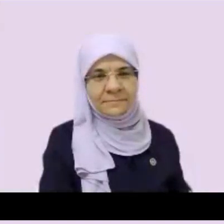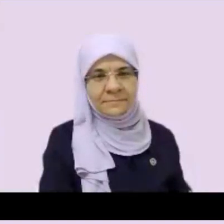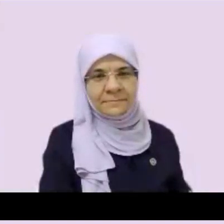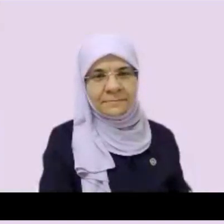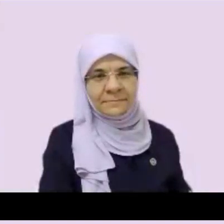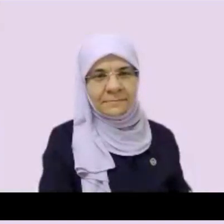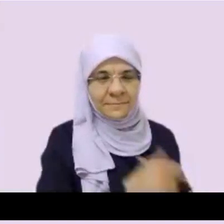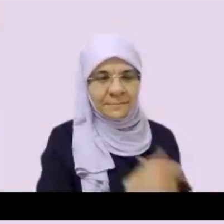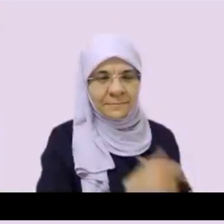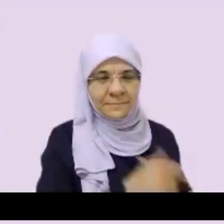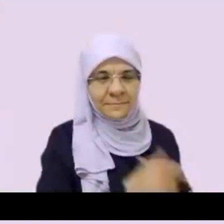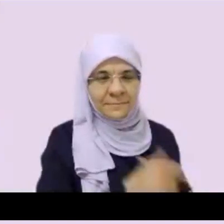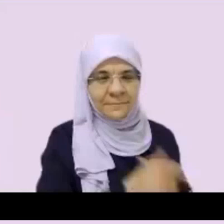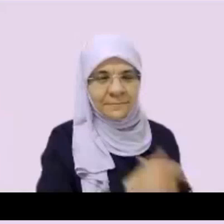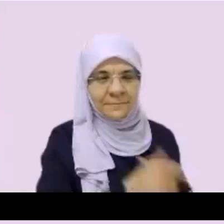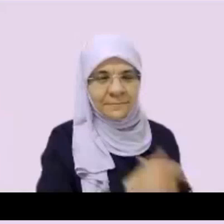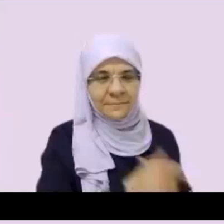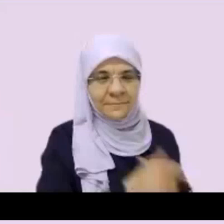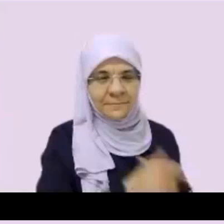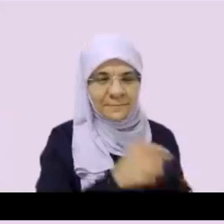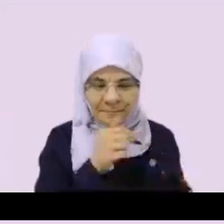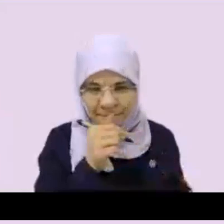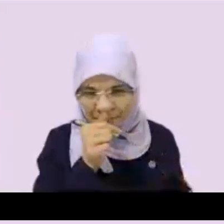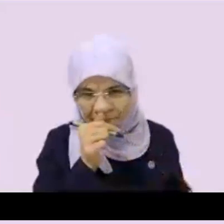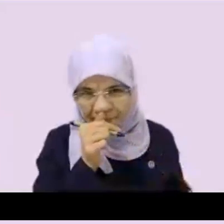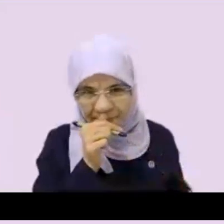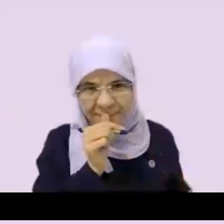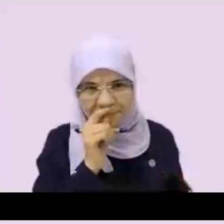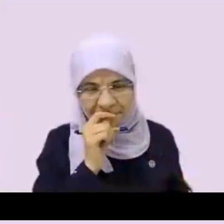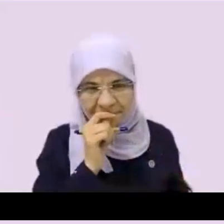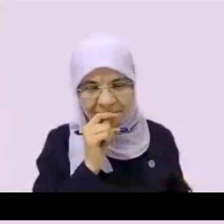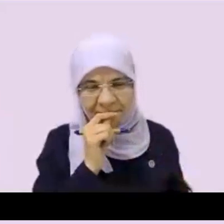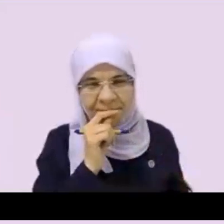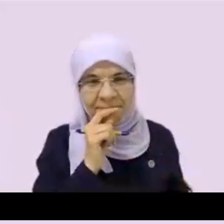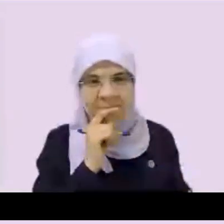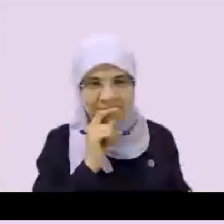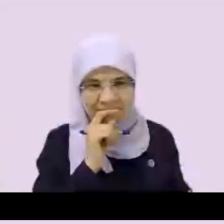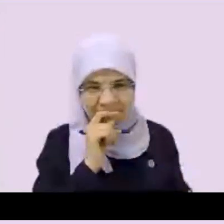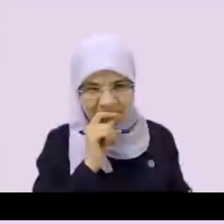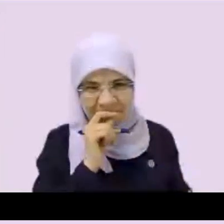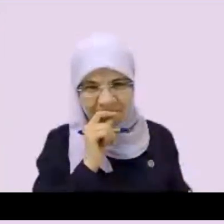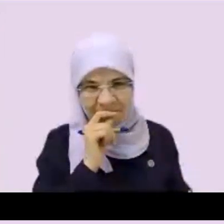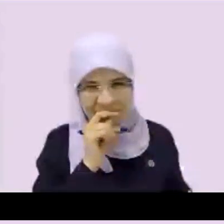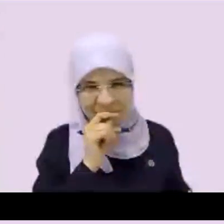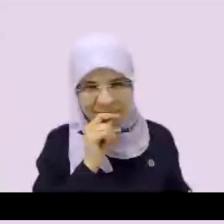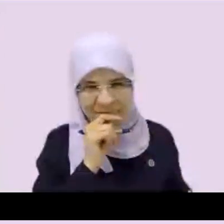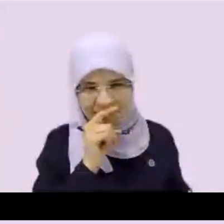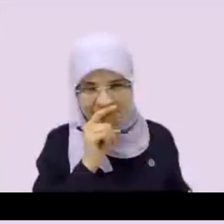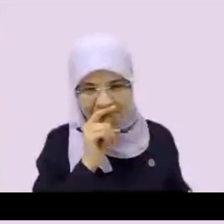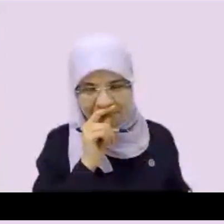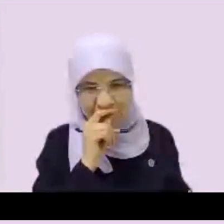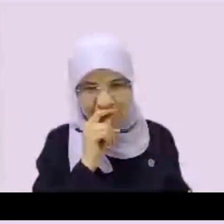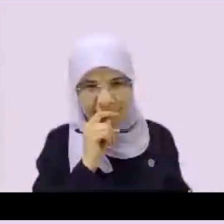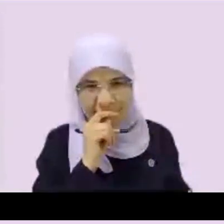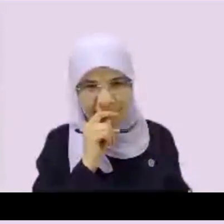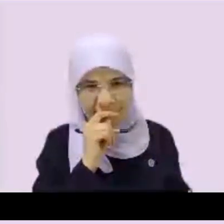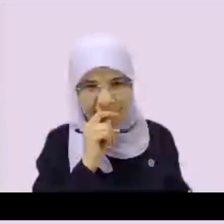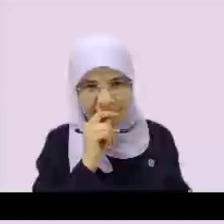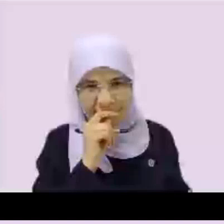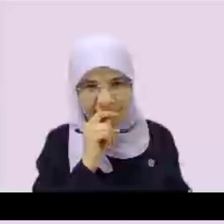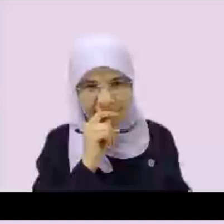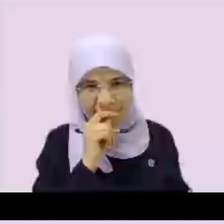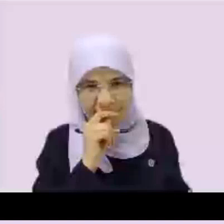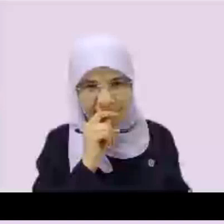to see that these high harmonics are really useful for our society, like for